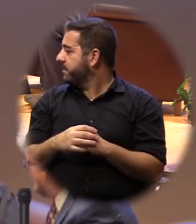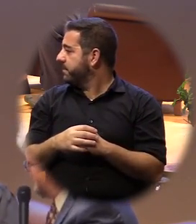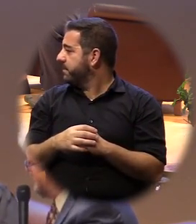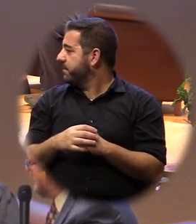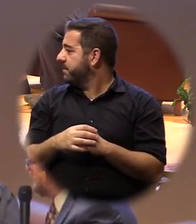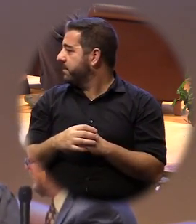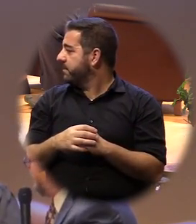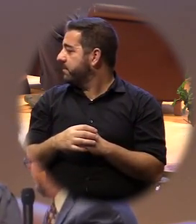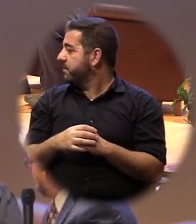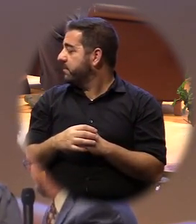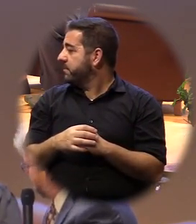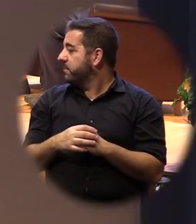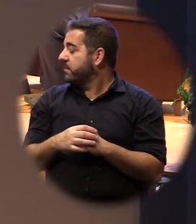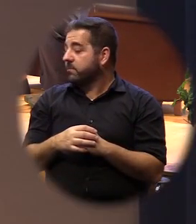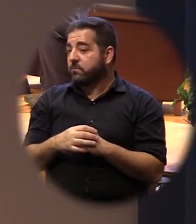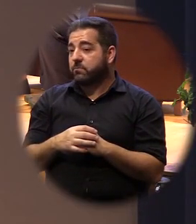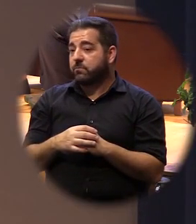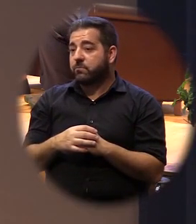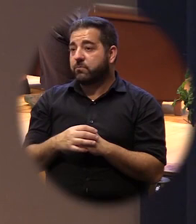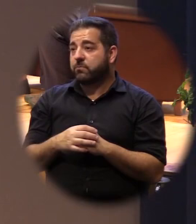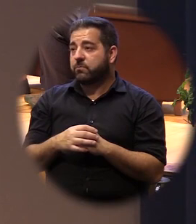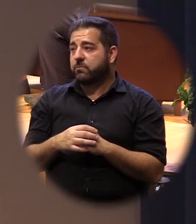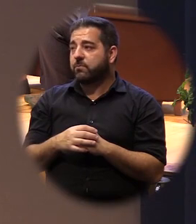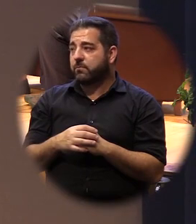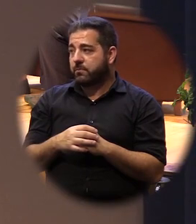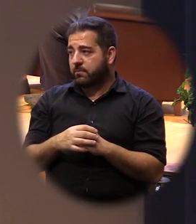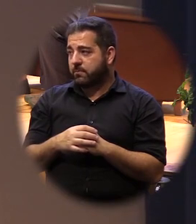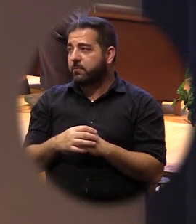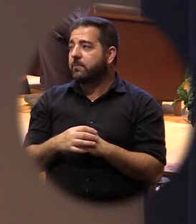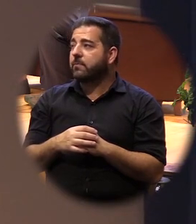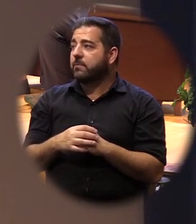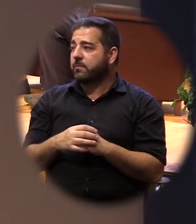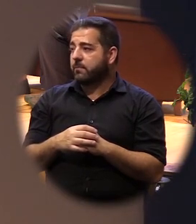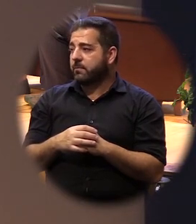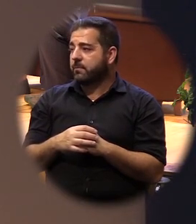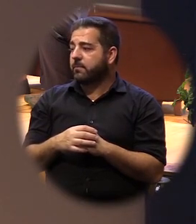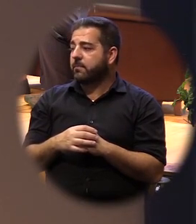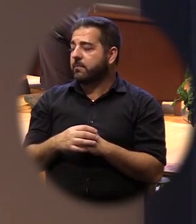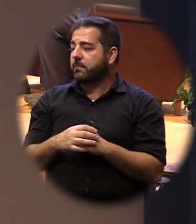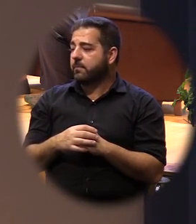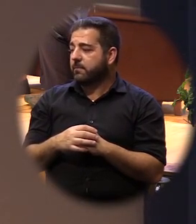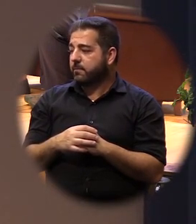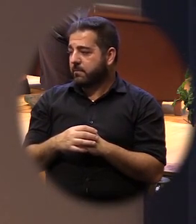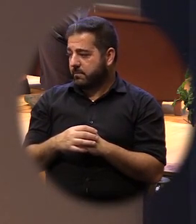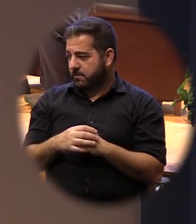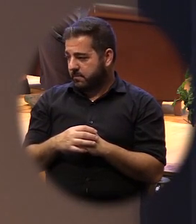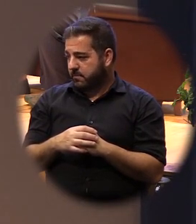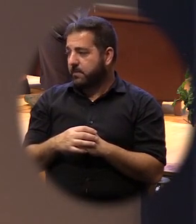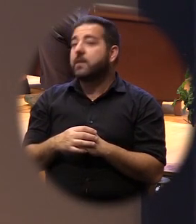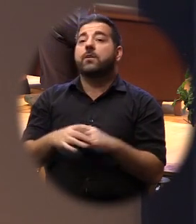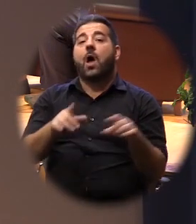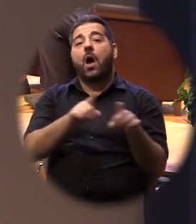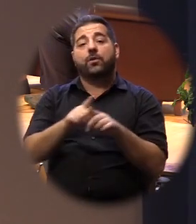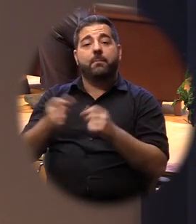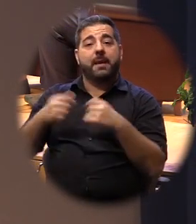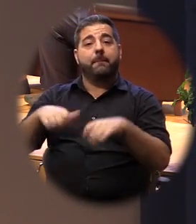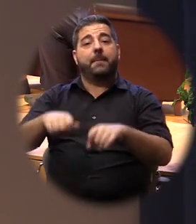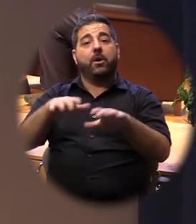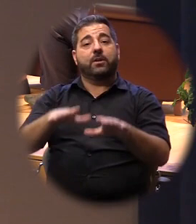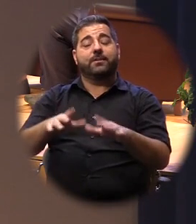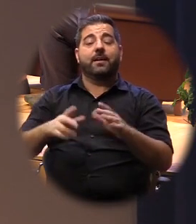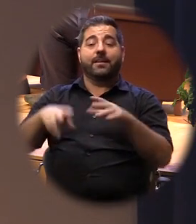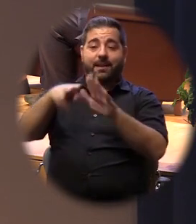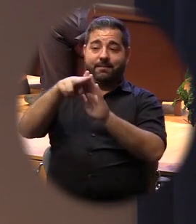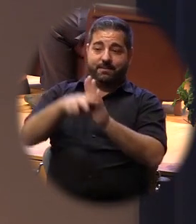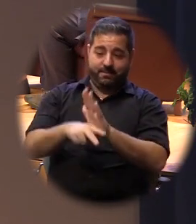yeah I mean um there are I think also archaeological burials where you might have um several skeletons that have been contextualized